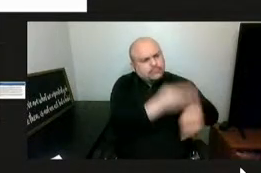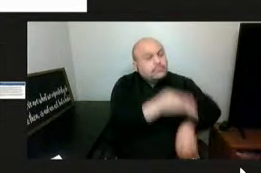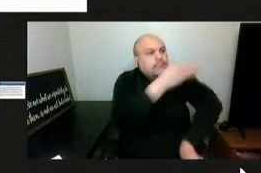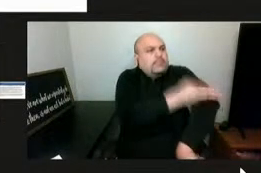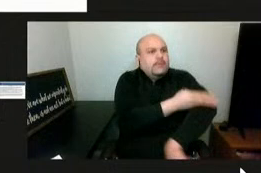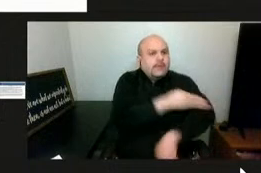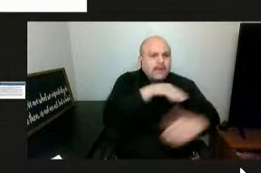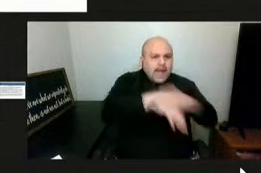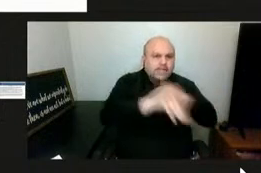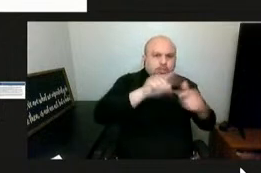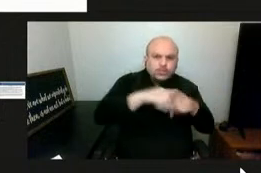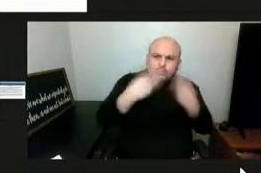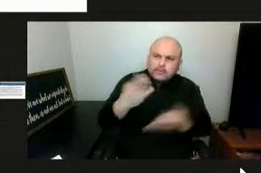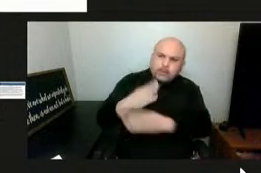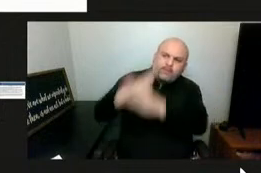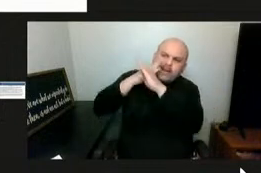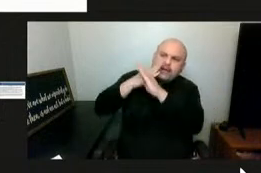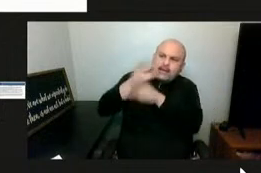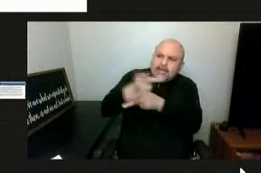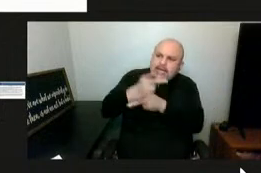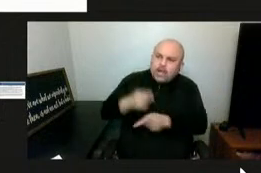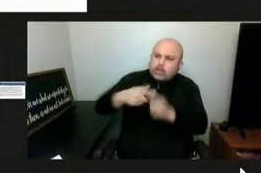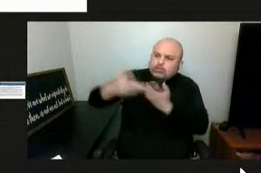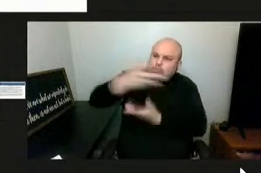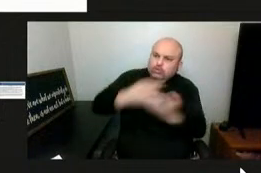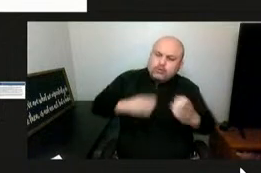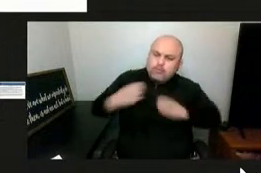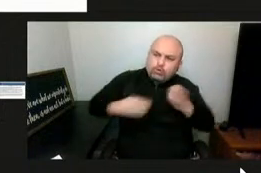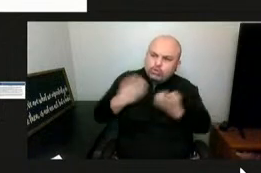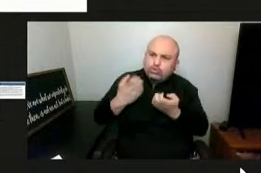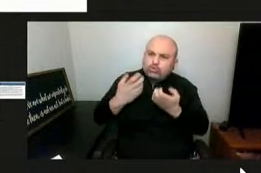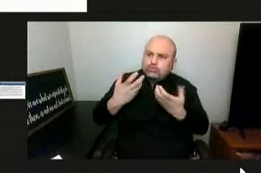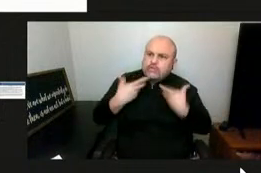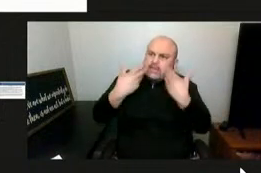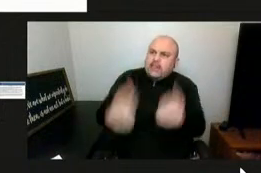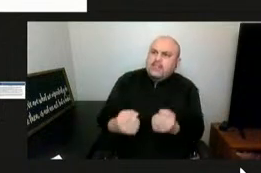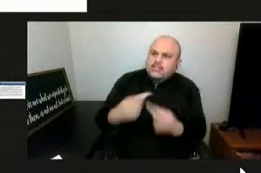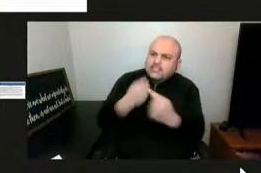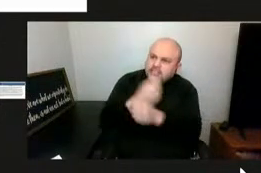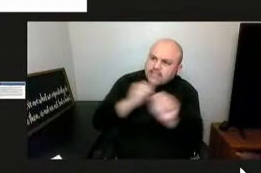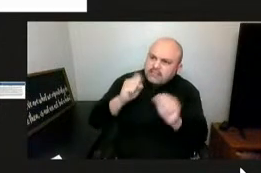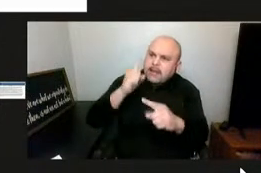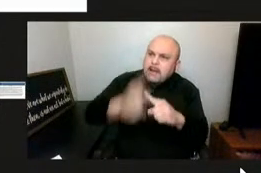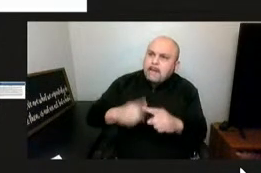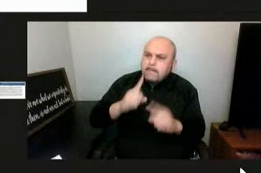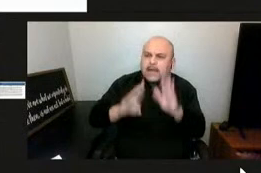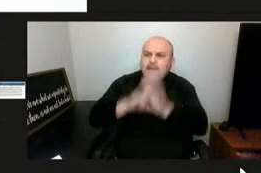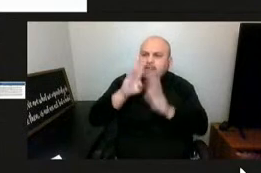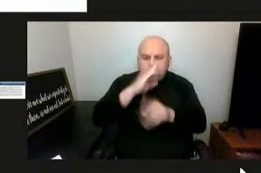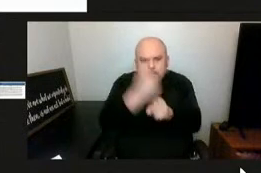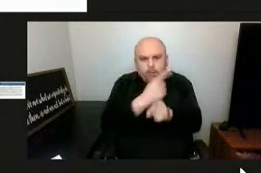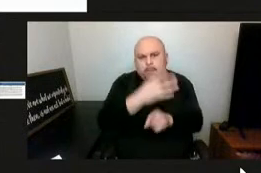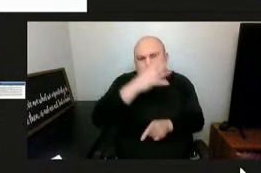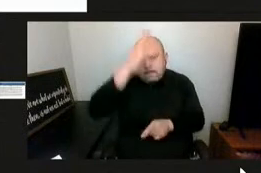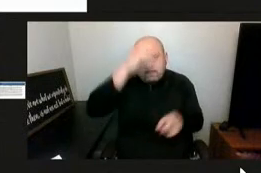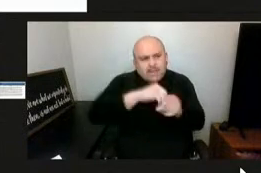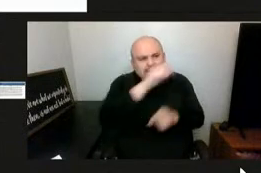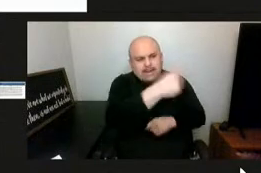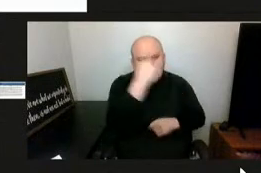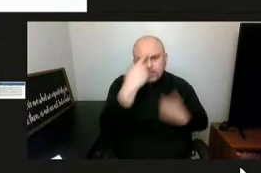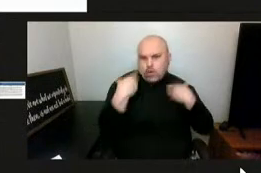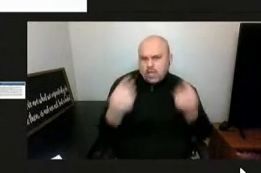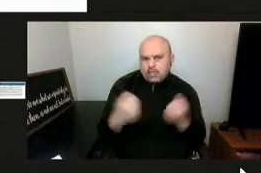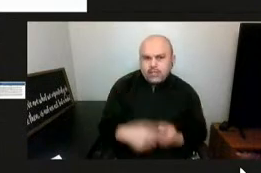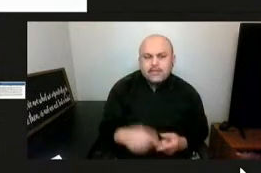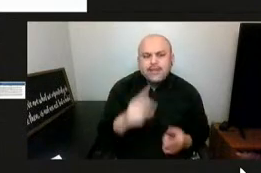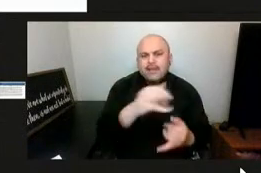preventive care, to social emotional health and safety, as well as developmentally appropriate parenting and maternal mental health. And then finally,